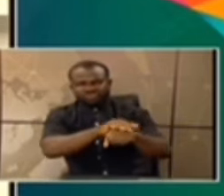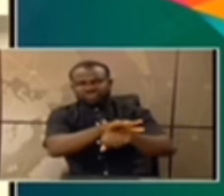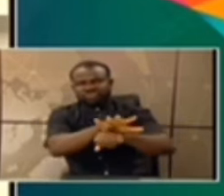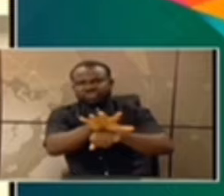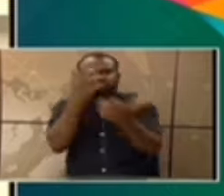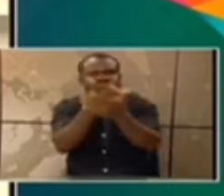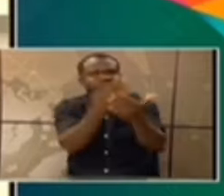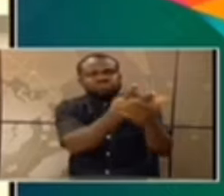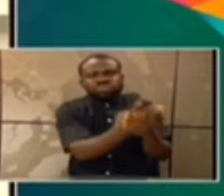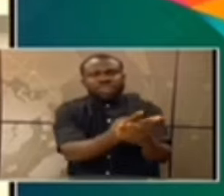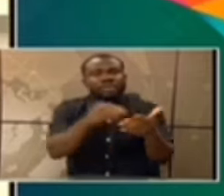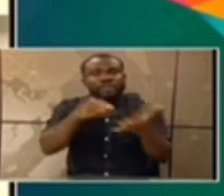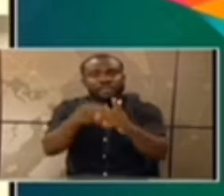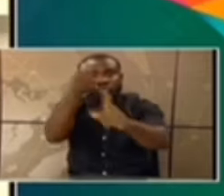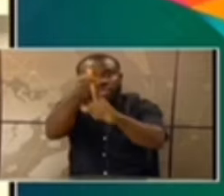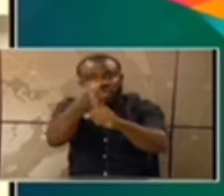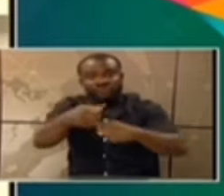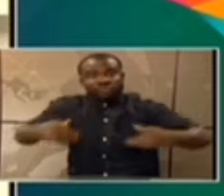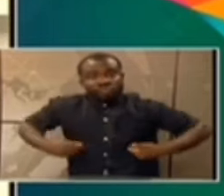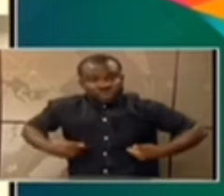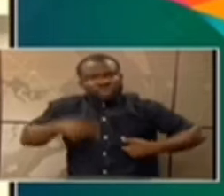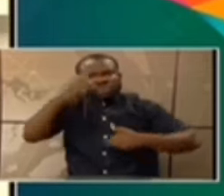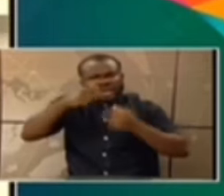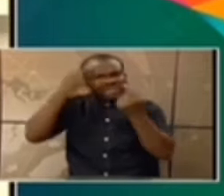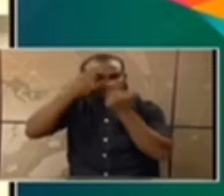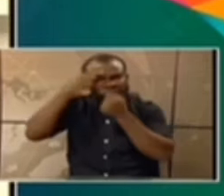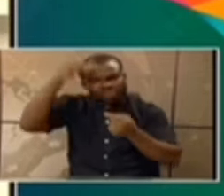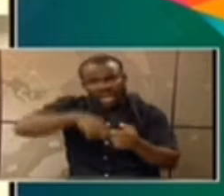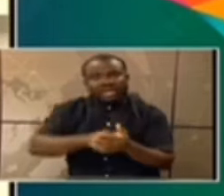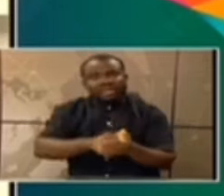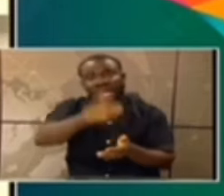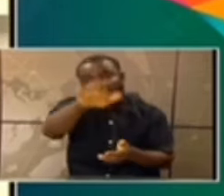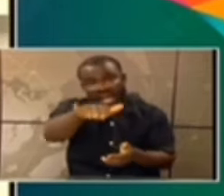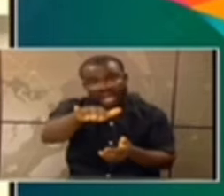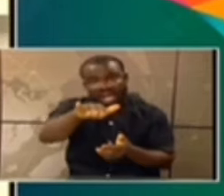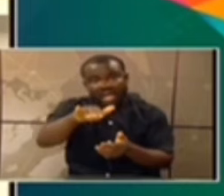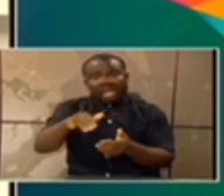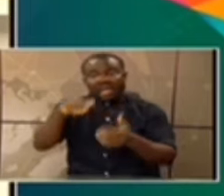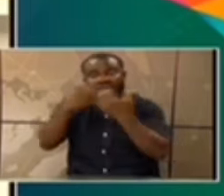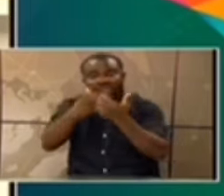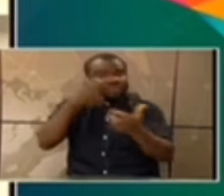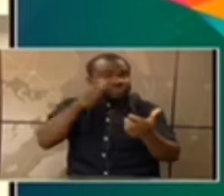untimi Sam fine ne bwote excavator me kura me ntimi to